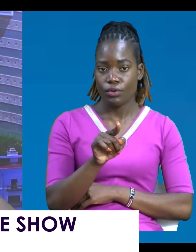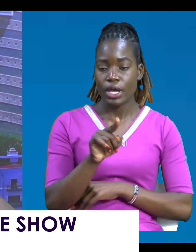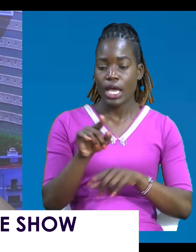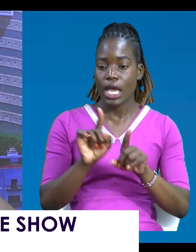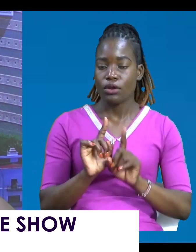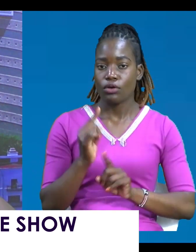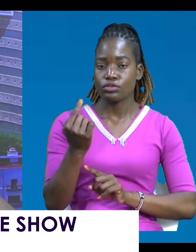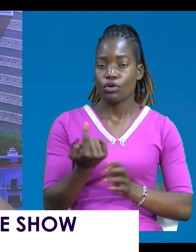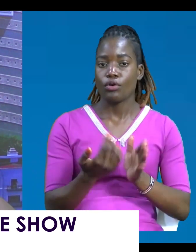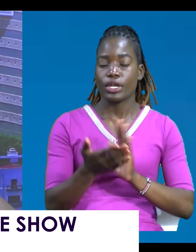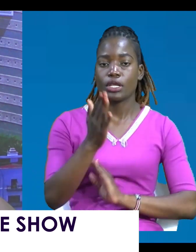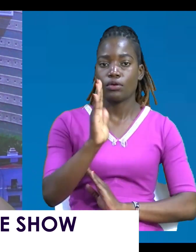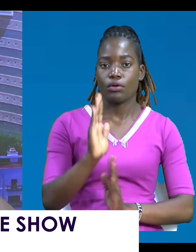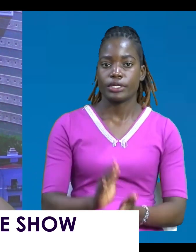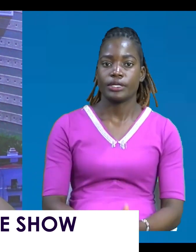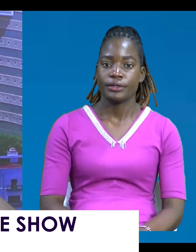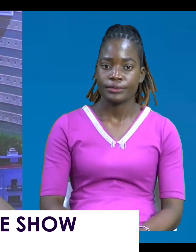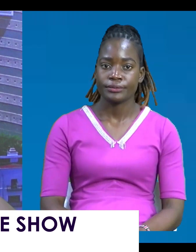and only God.